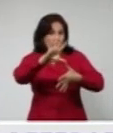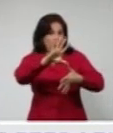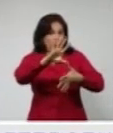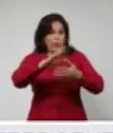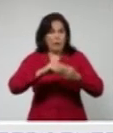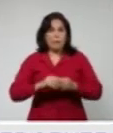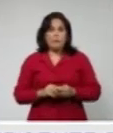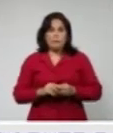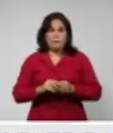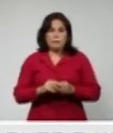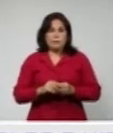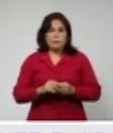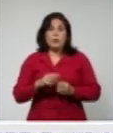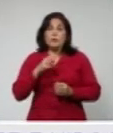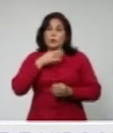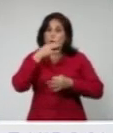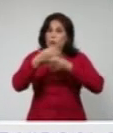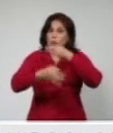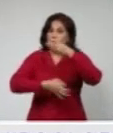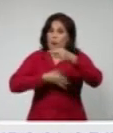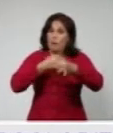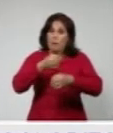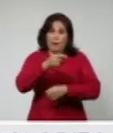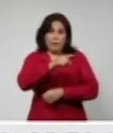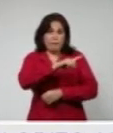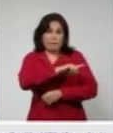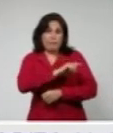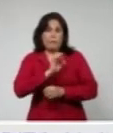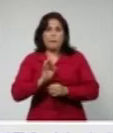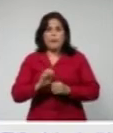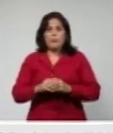447,538 and a mortality rate of